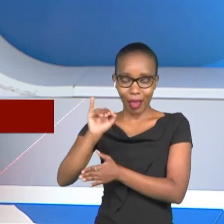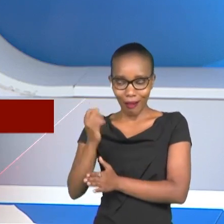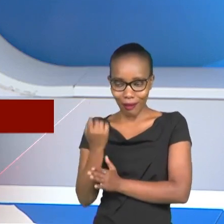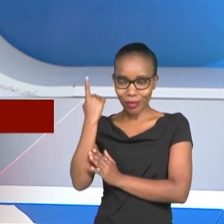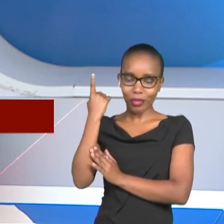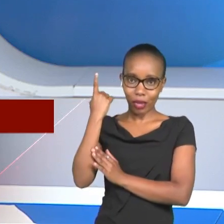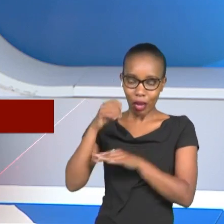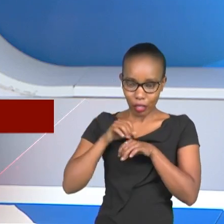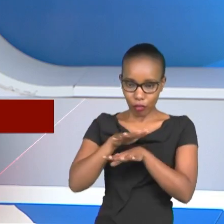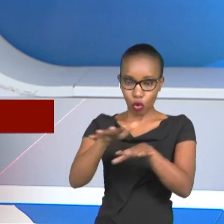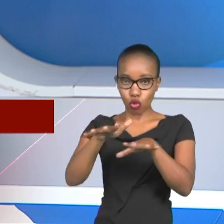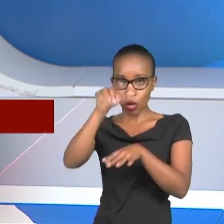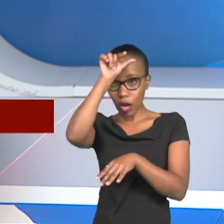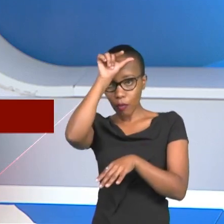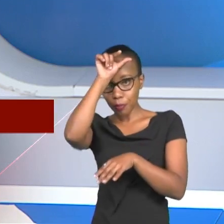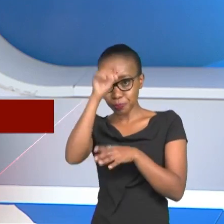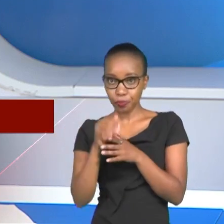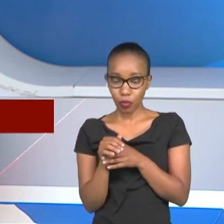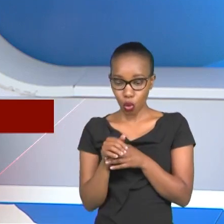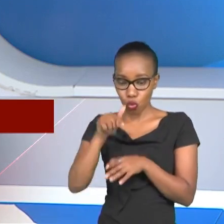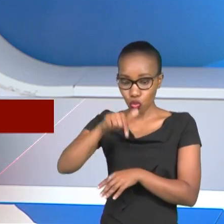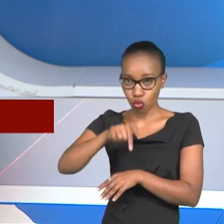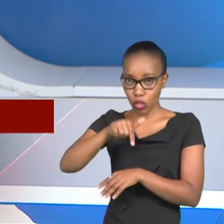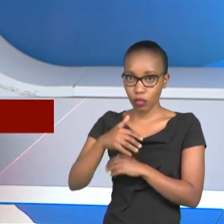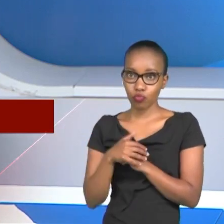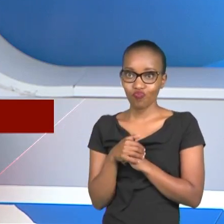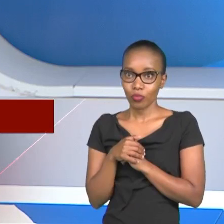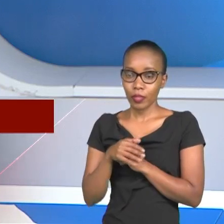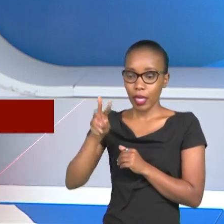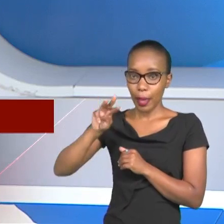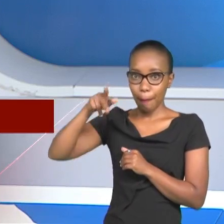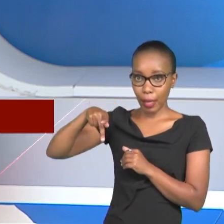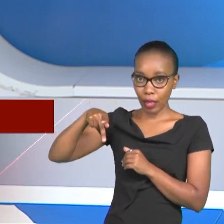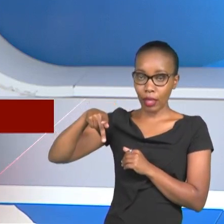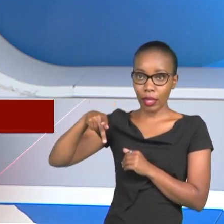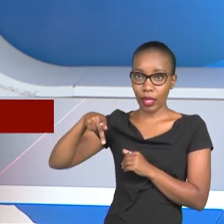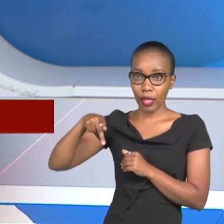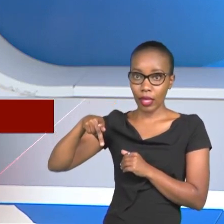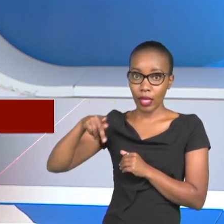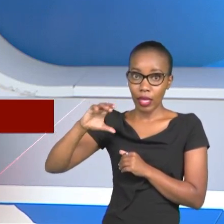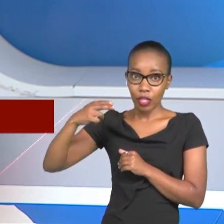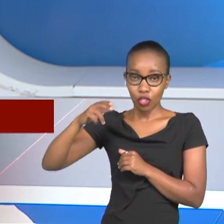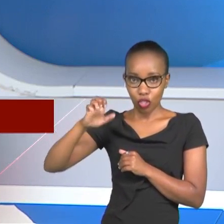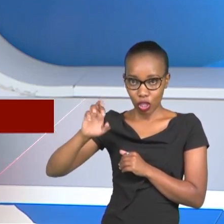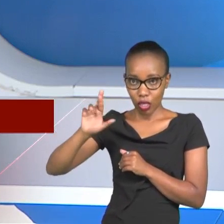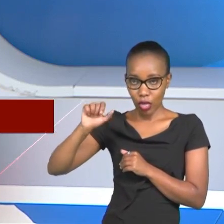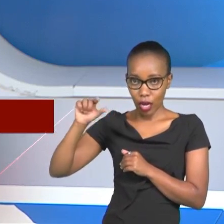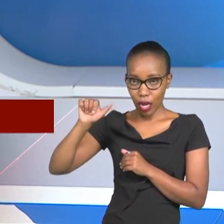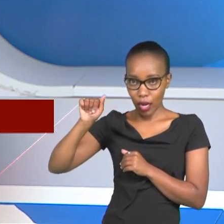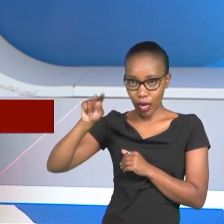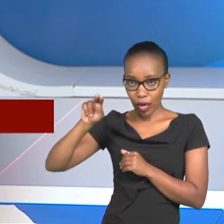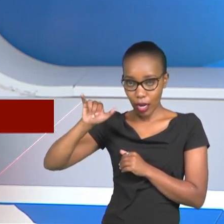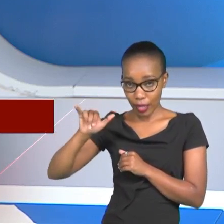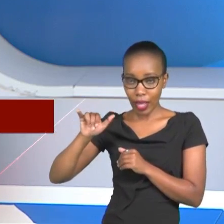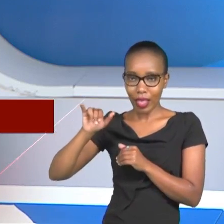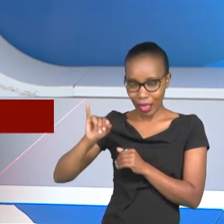understand the devolution government, joining me tonight will be Chiragani, Member of Parliament, who will come in just a bit, Joshua Kituni, Embakasi North